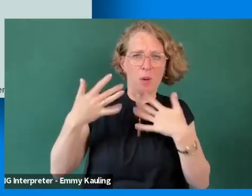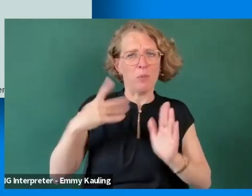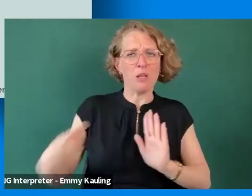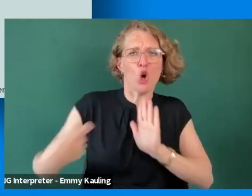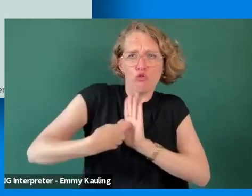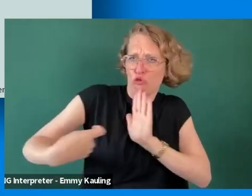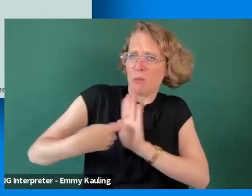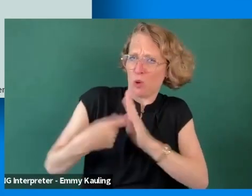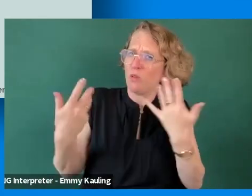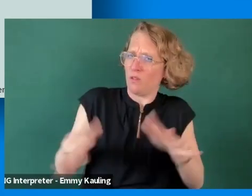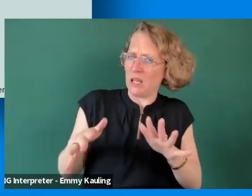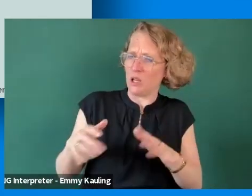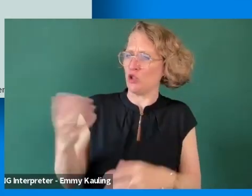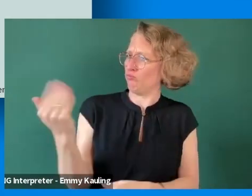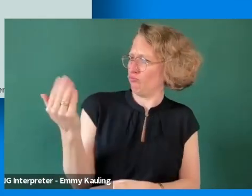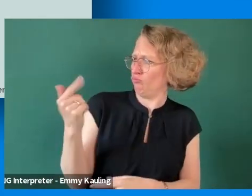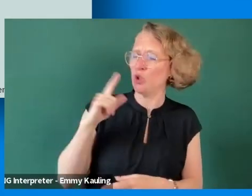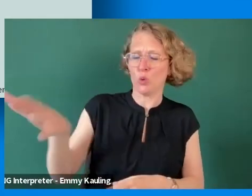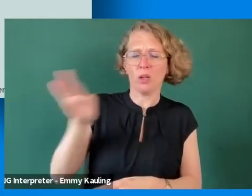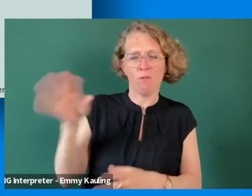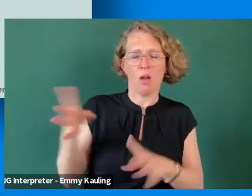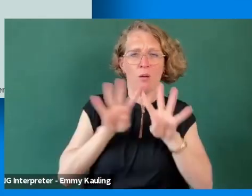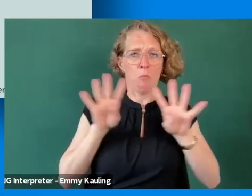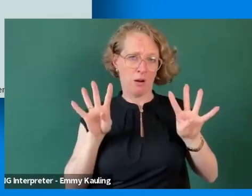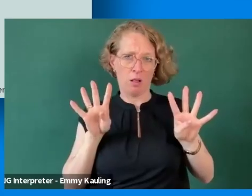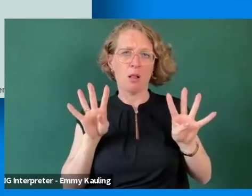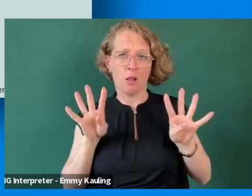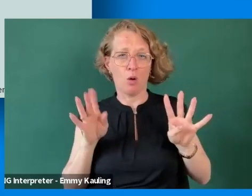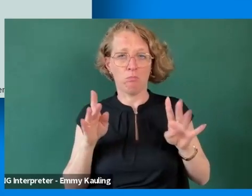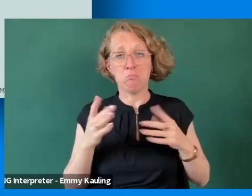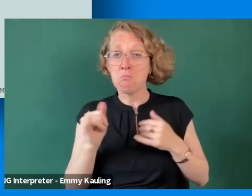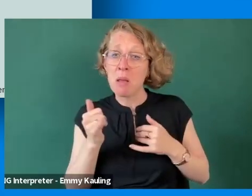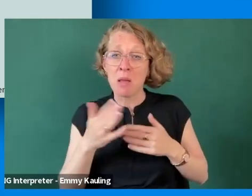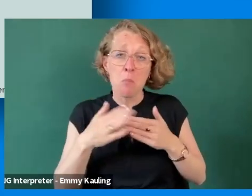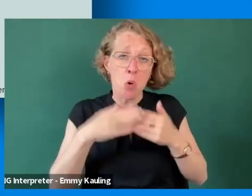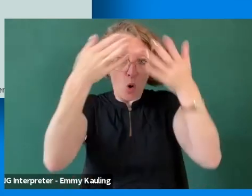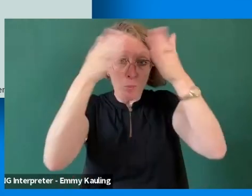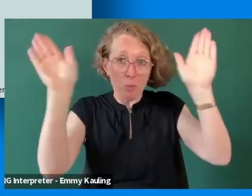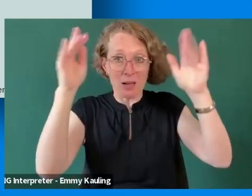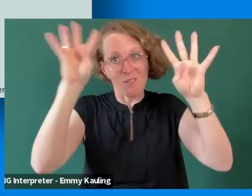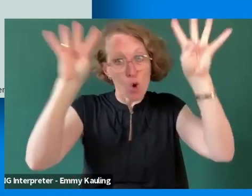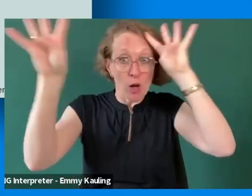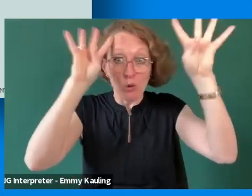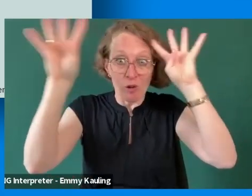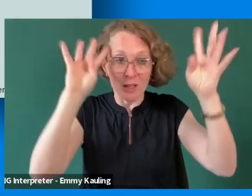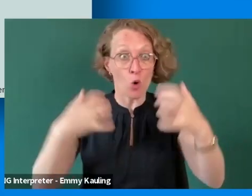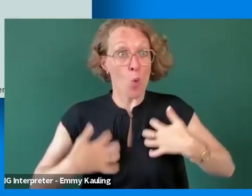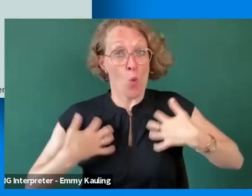actually have a more or might be more open-minded towards innovation in some